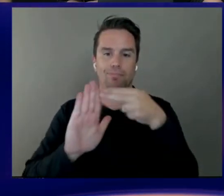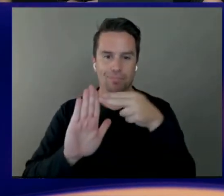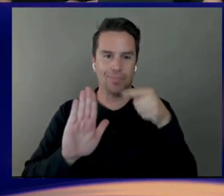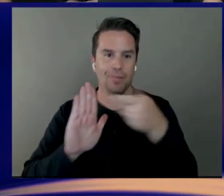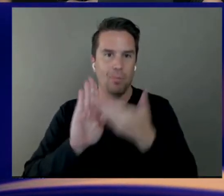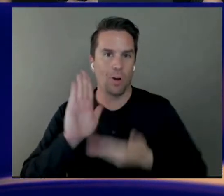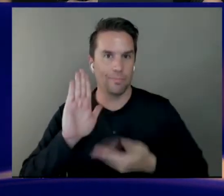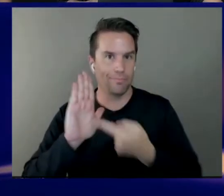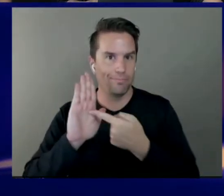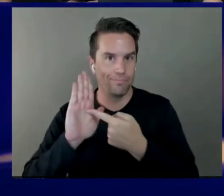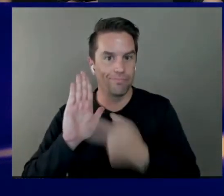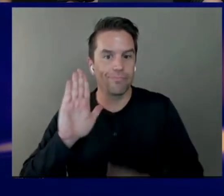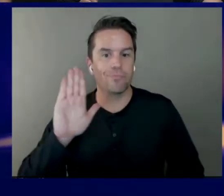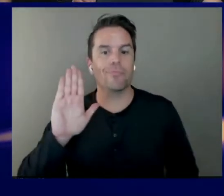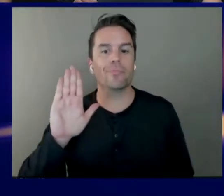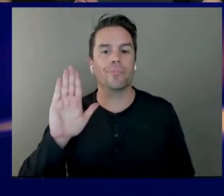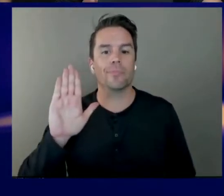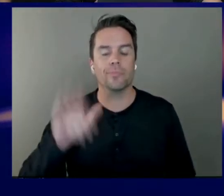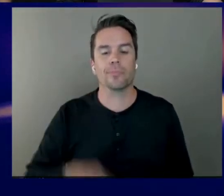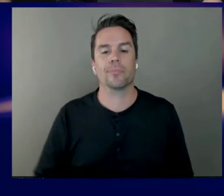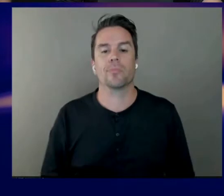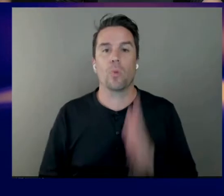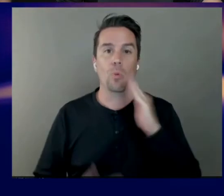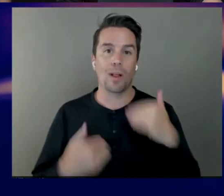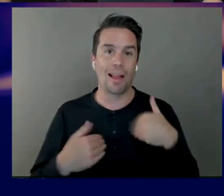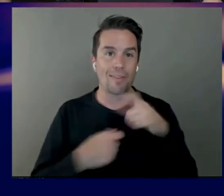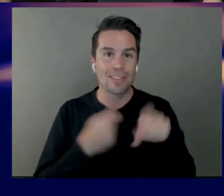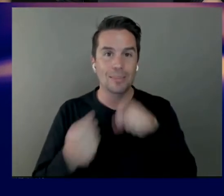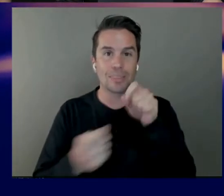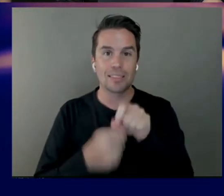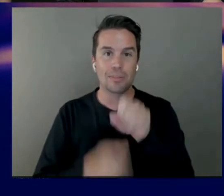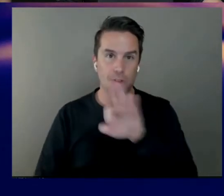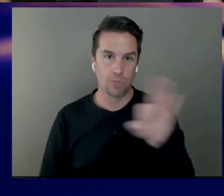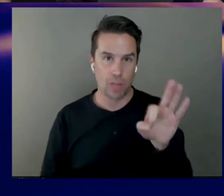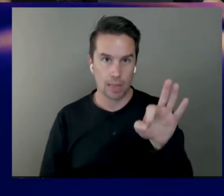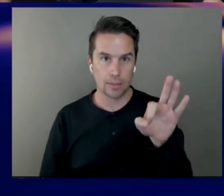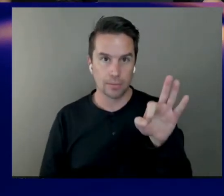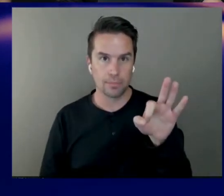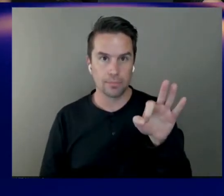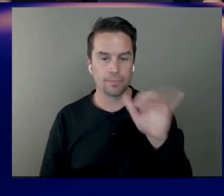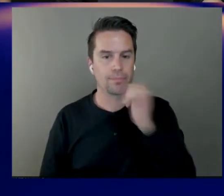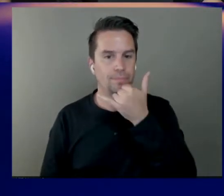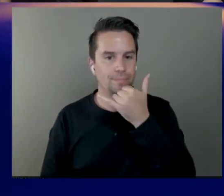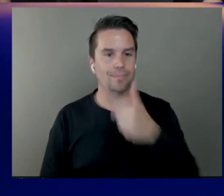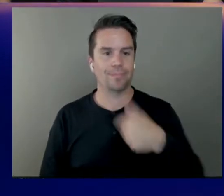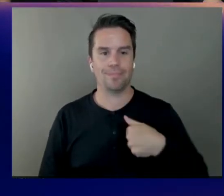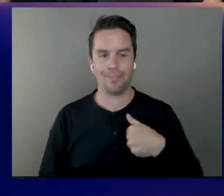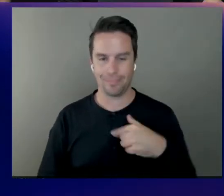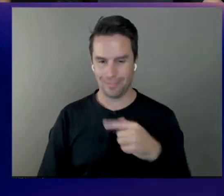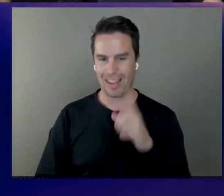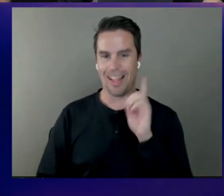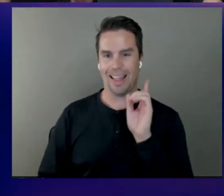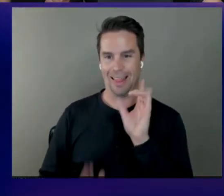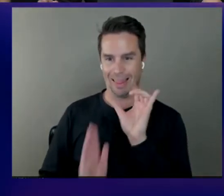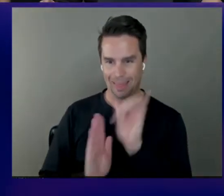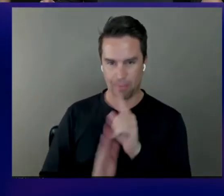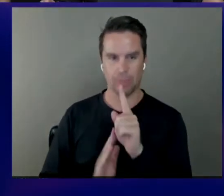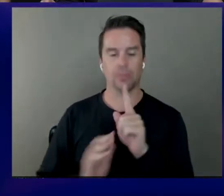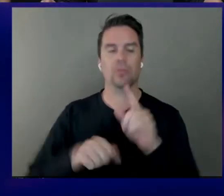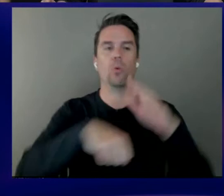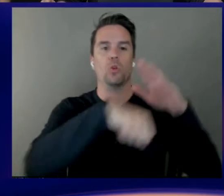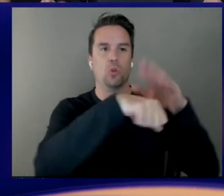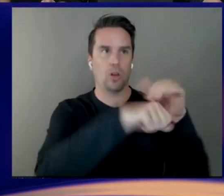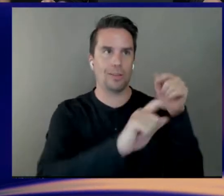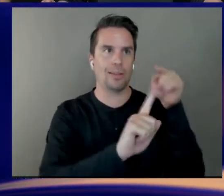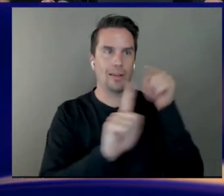All right, it's going to get a particular feature flag, and it is going, oops, sorry, no, this one. That's where it calls a feature flag. It's going to enable